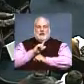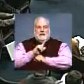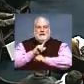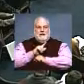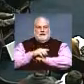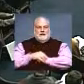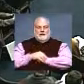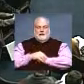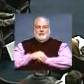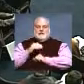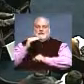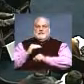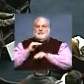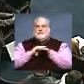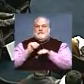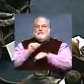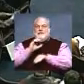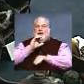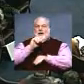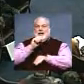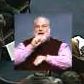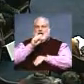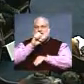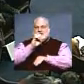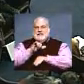The next card I have is from Casey Covington.